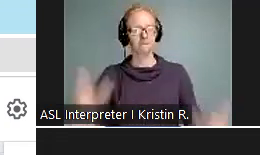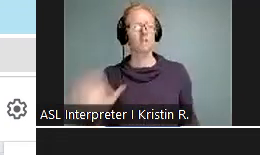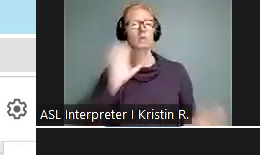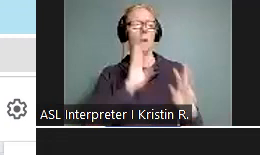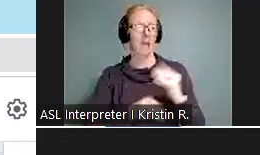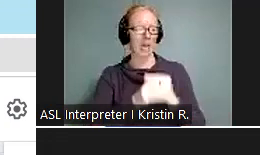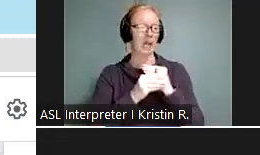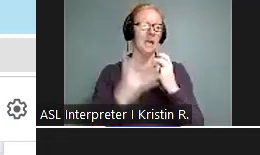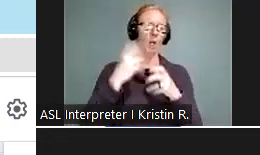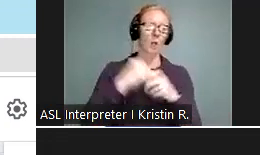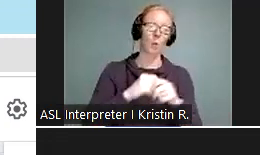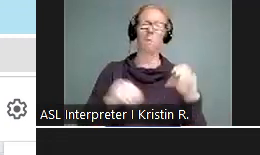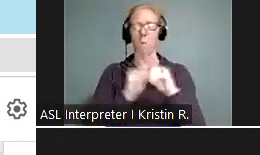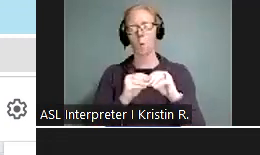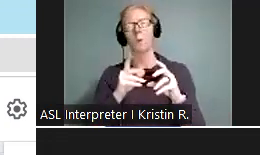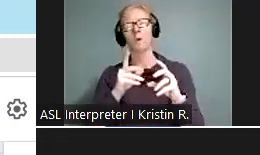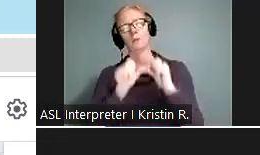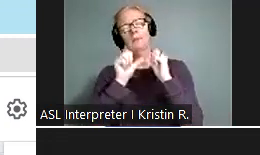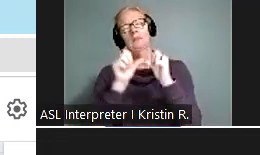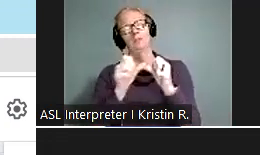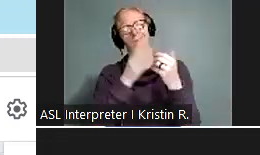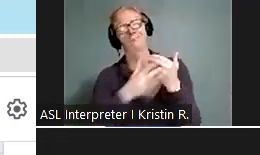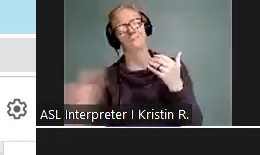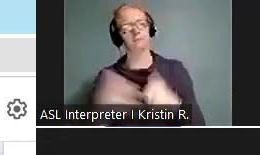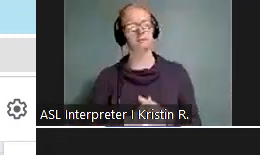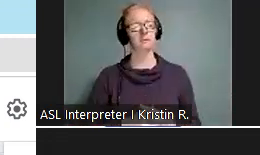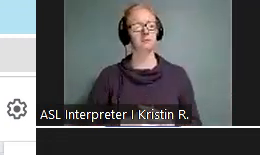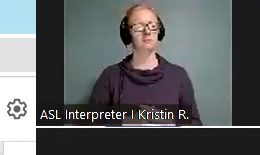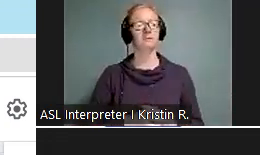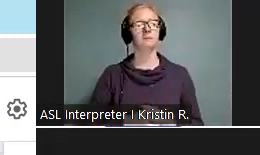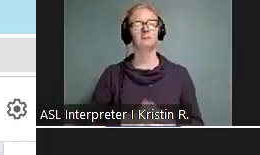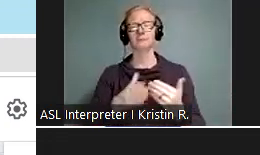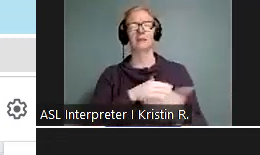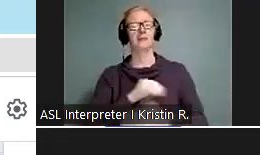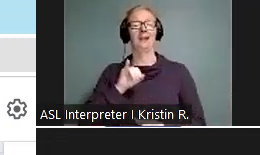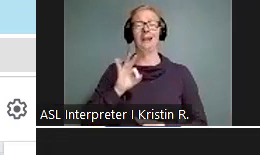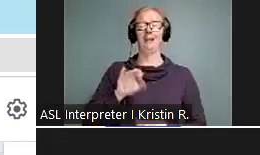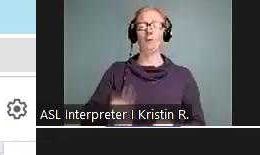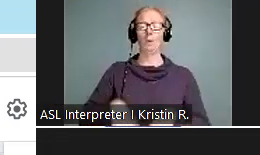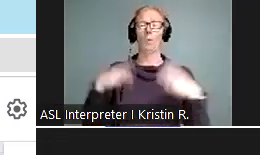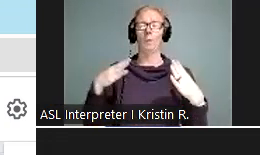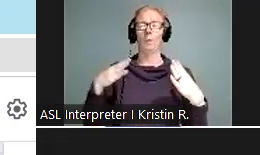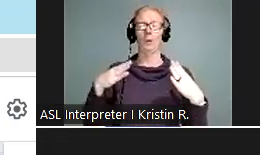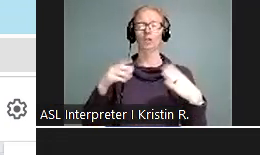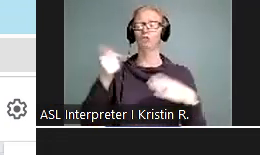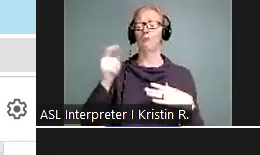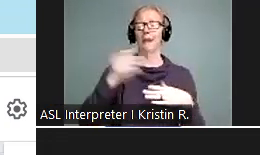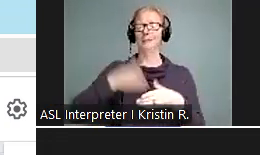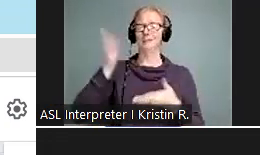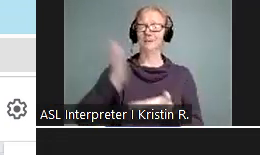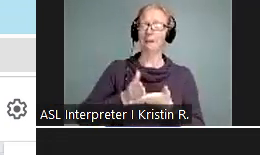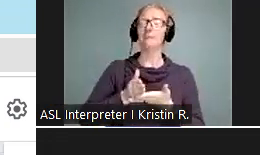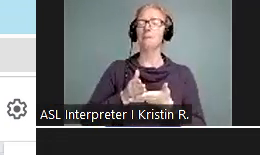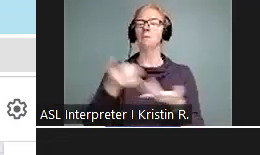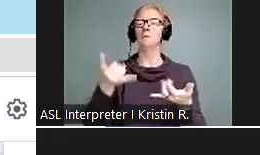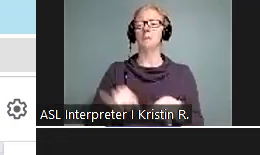can continue to add to it over the years, even though our Open Doors grant has ended. So if you